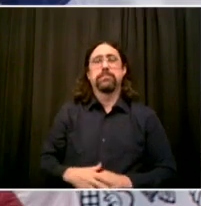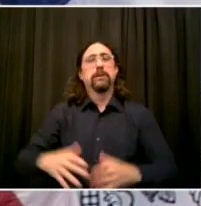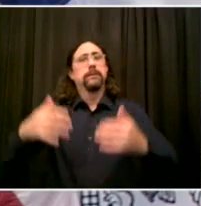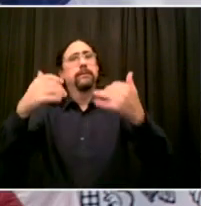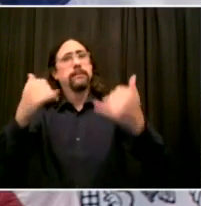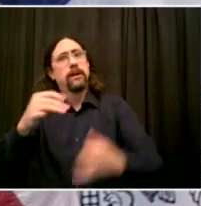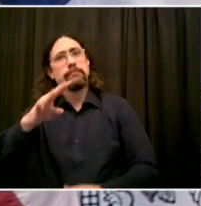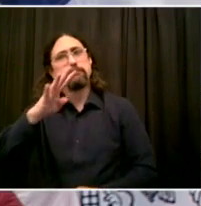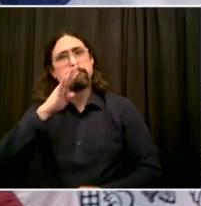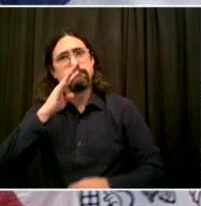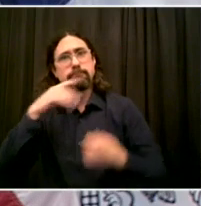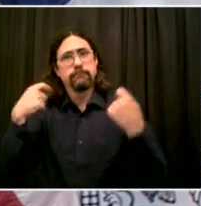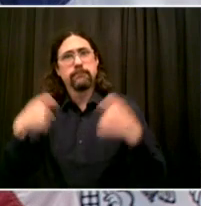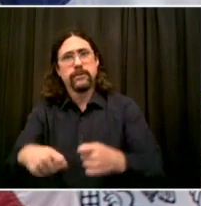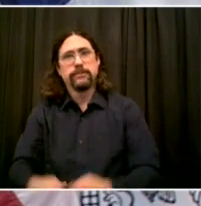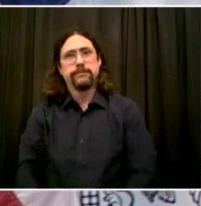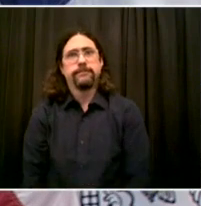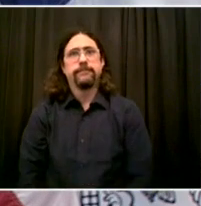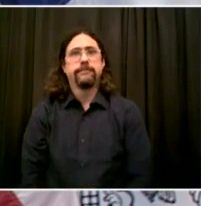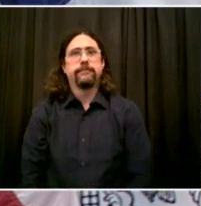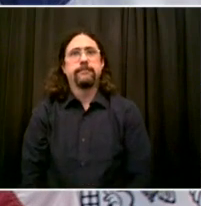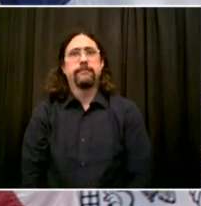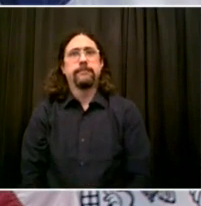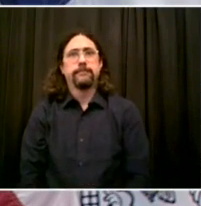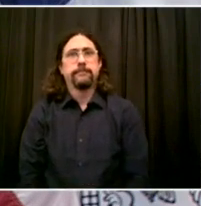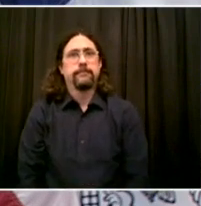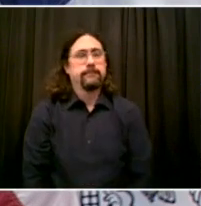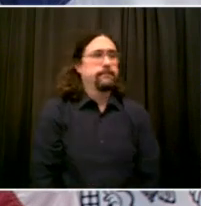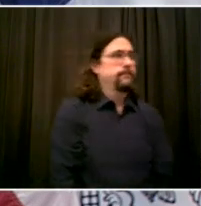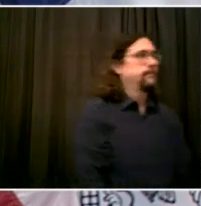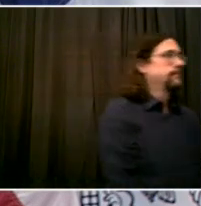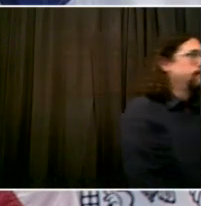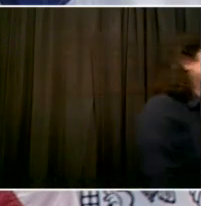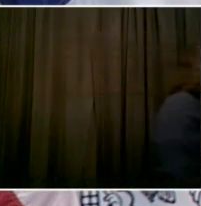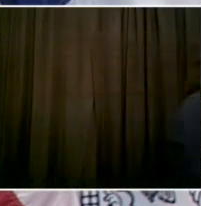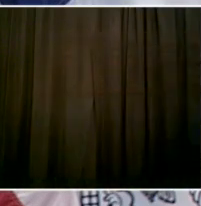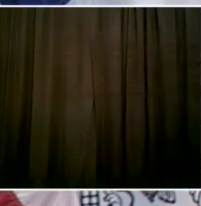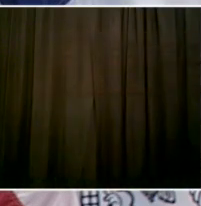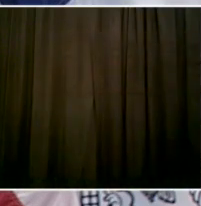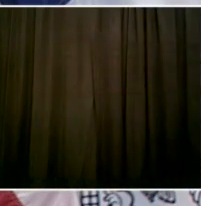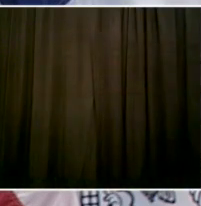Las escuelas en nuestra ciudad van a abrir en el